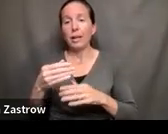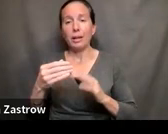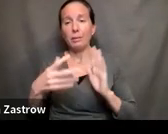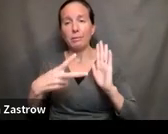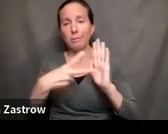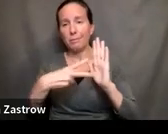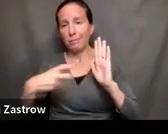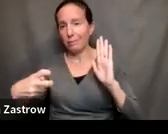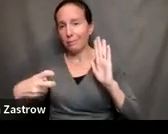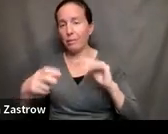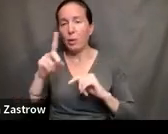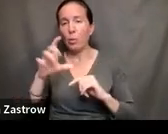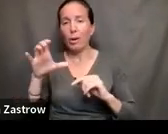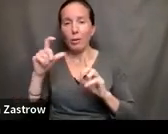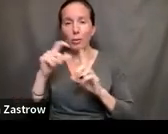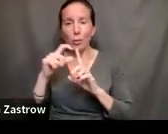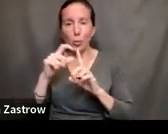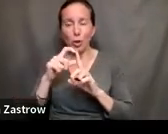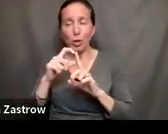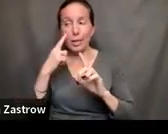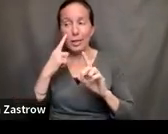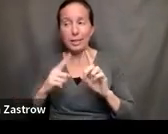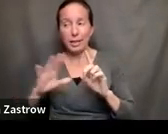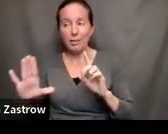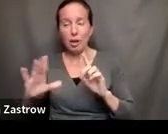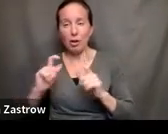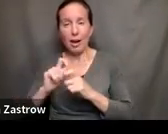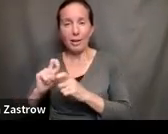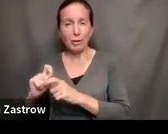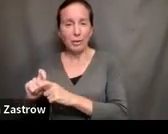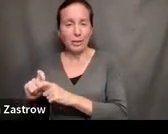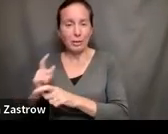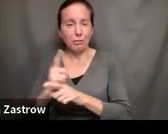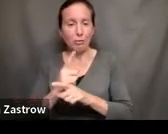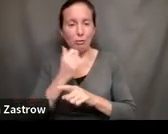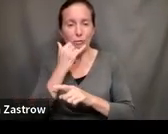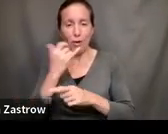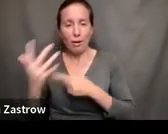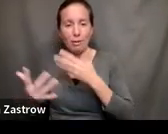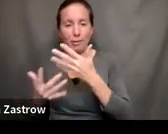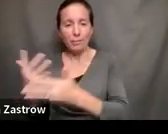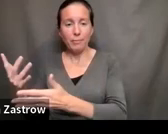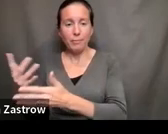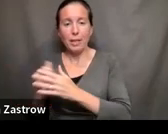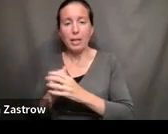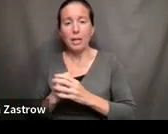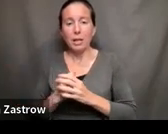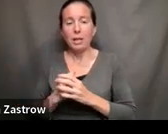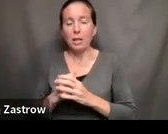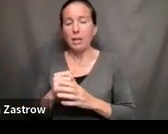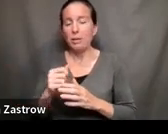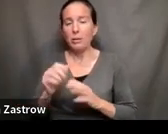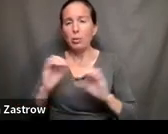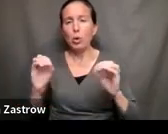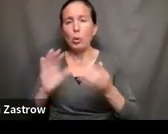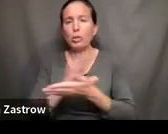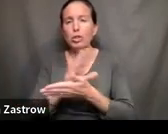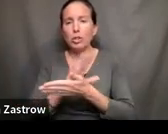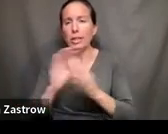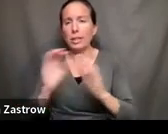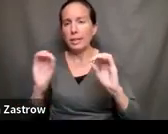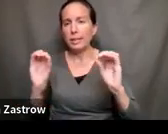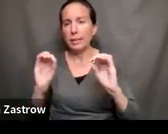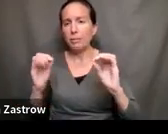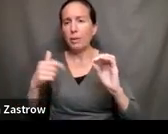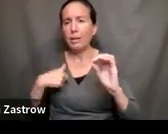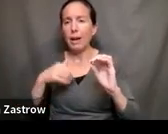get about 100 words, see how the accuracy was. So there wasn't even really a sheet that I needed. It was more just me